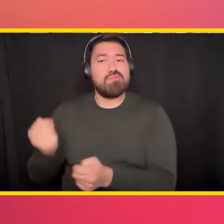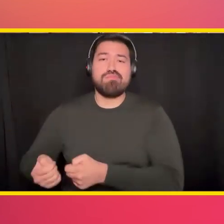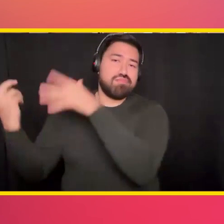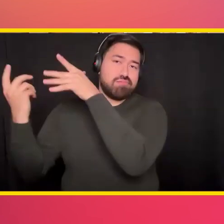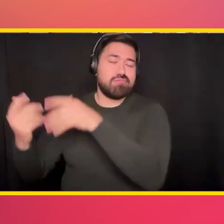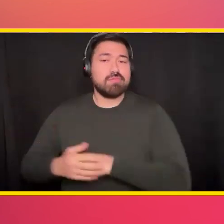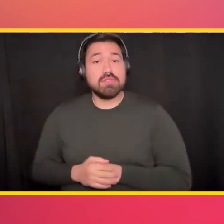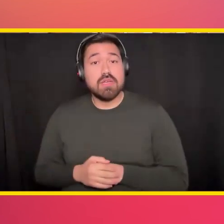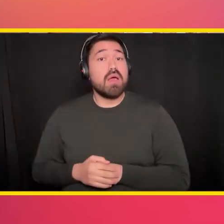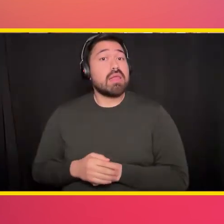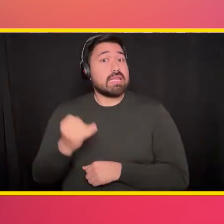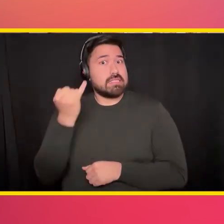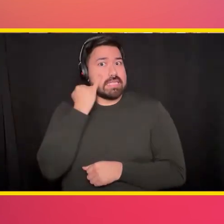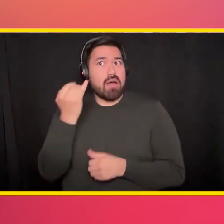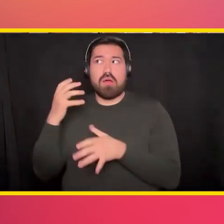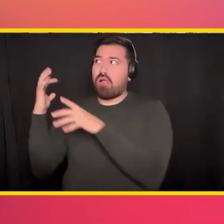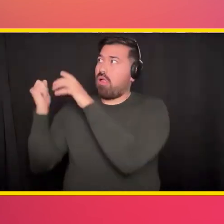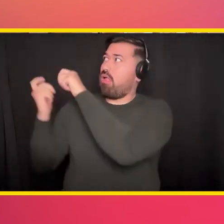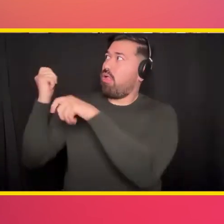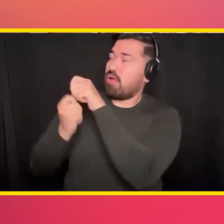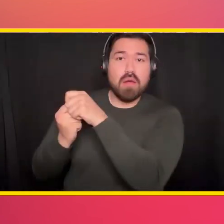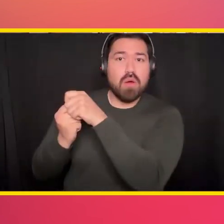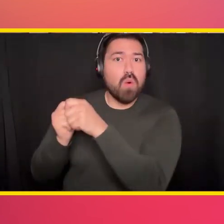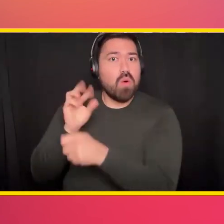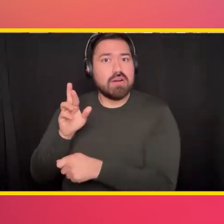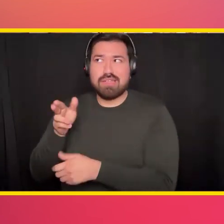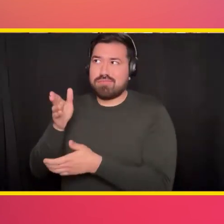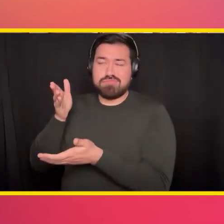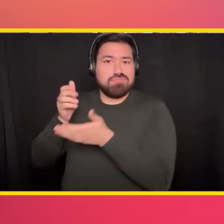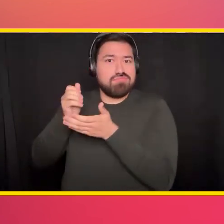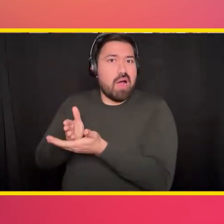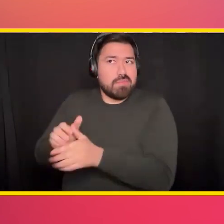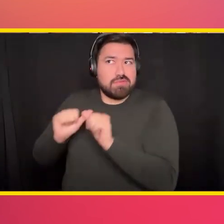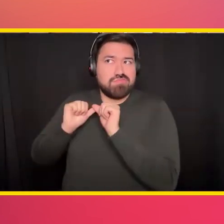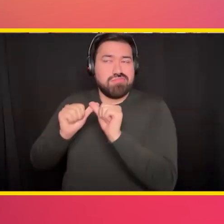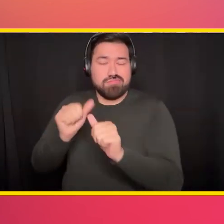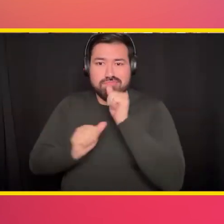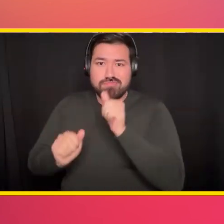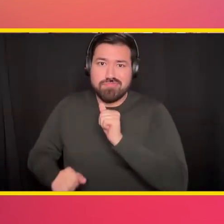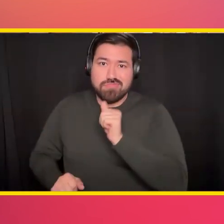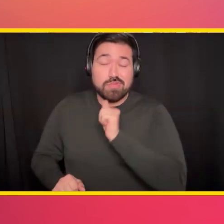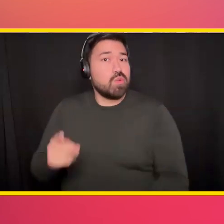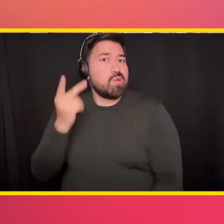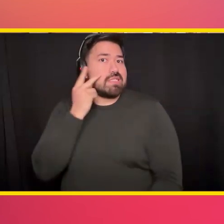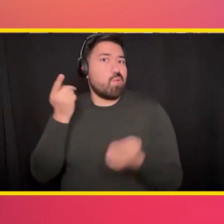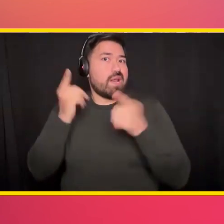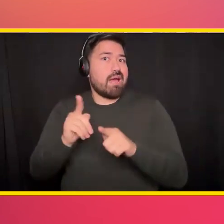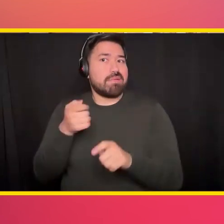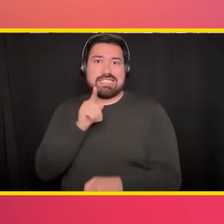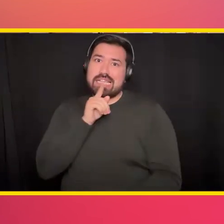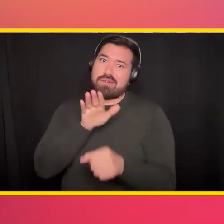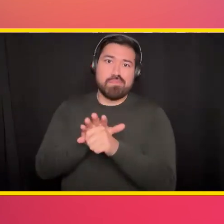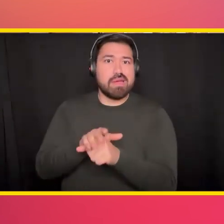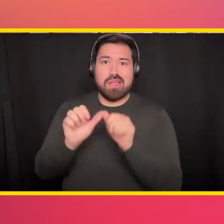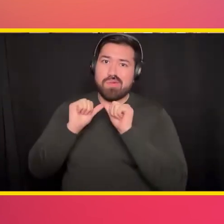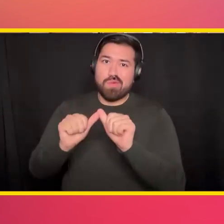by the way, we're going to find out how committed they are because the boycott is going to start, the 40-day boycott, and so we'll find out how committed they are to